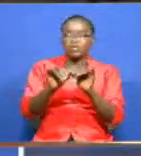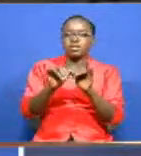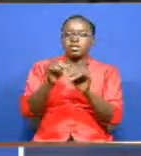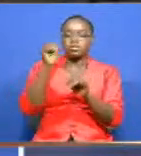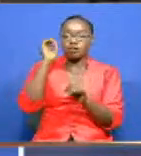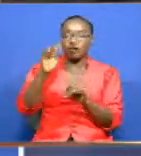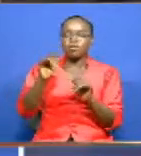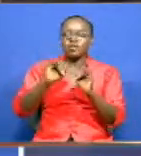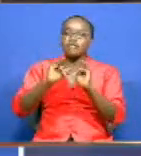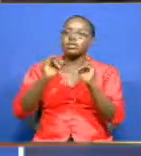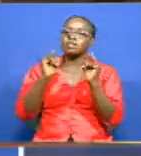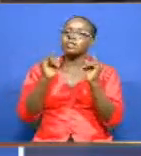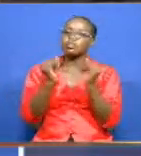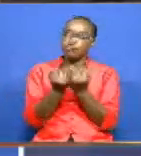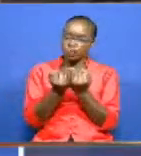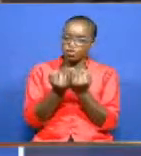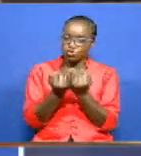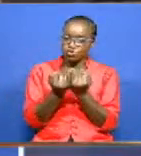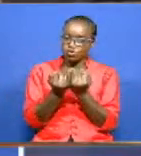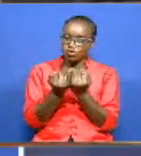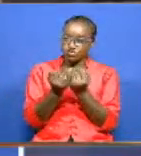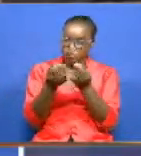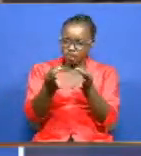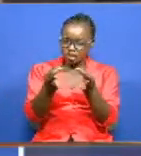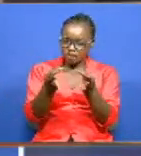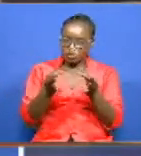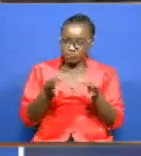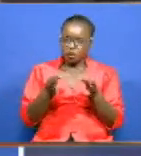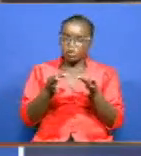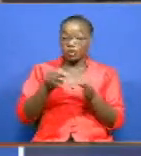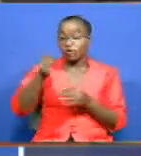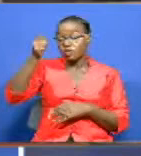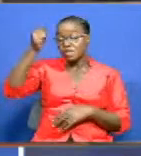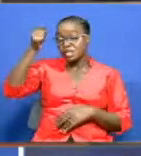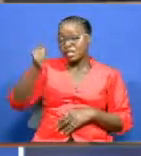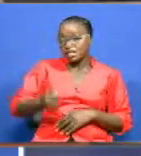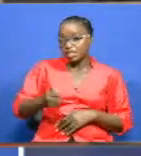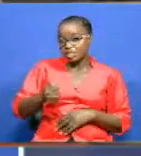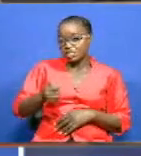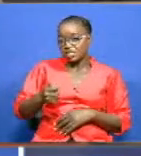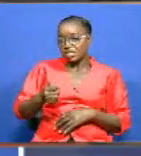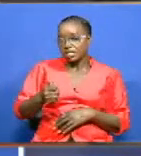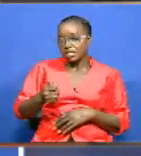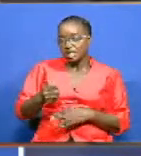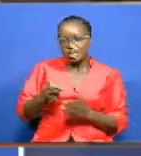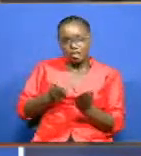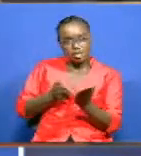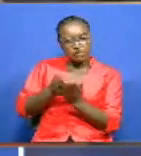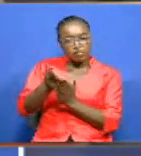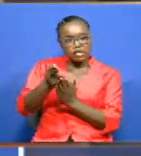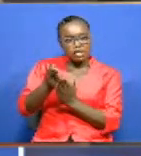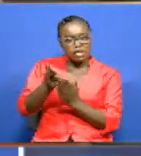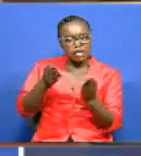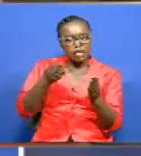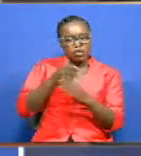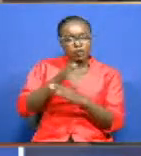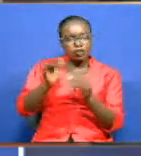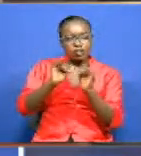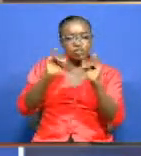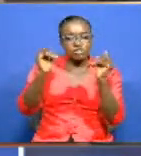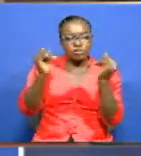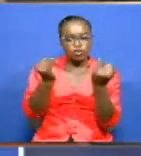institution, accountability of judges, and transparency across the